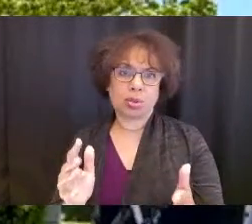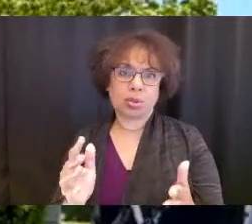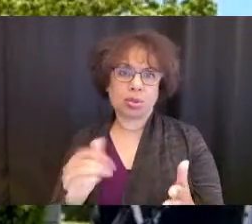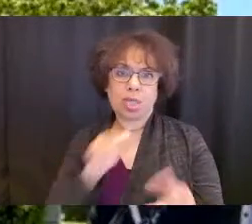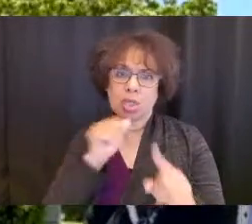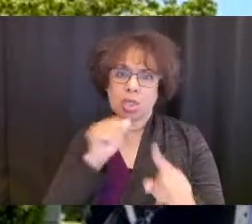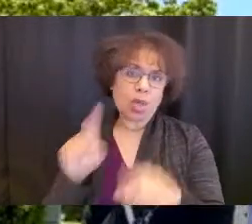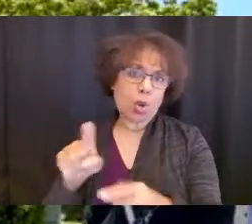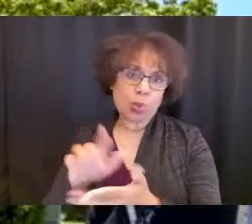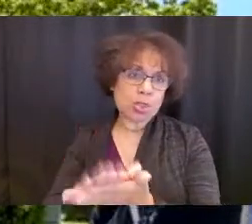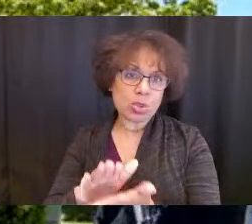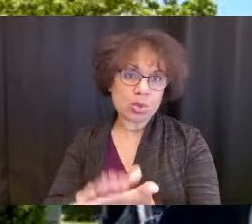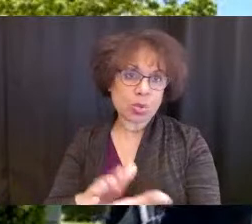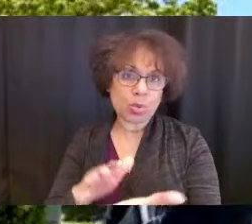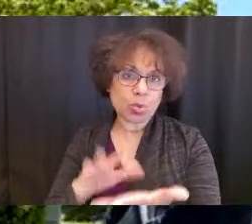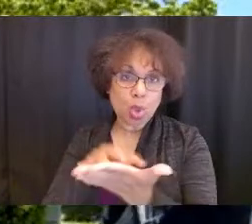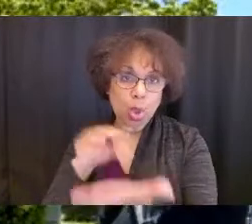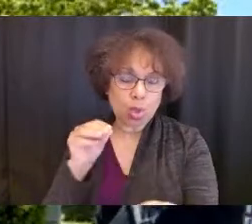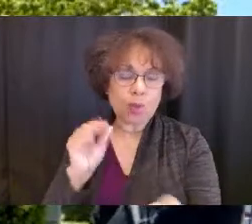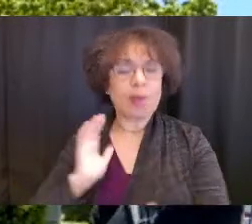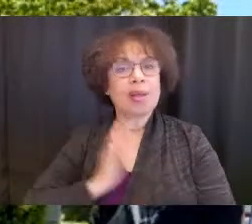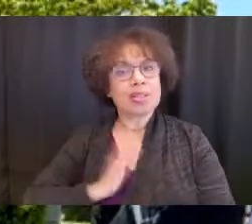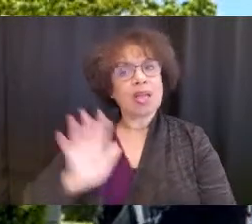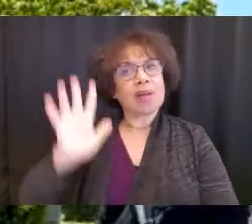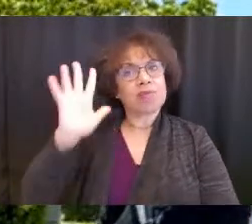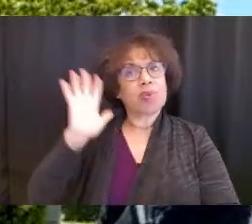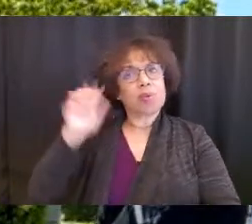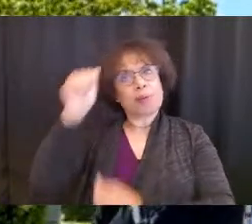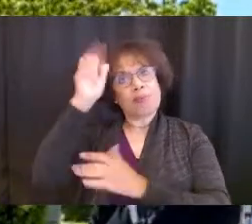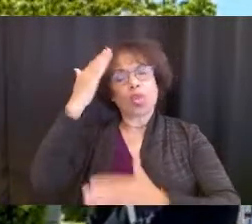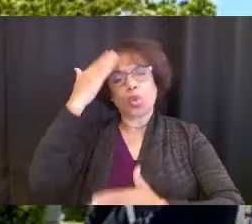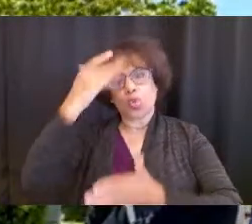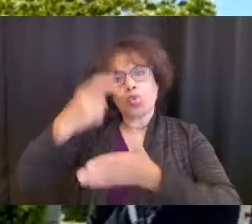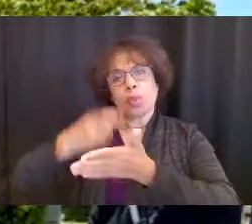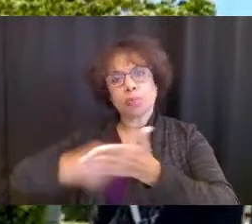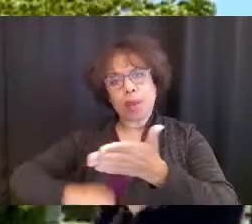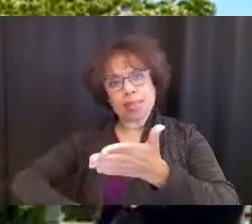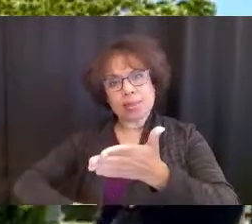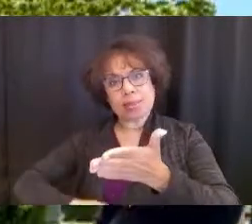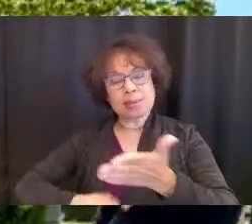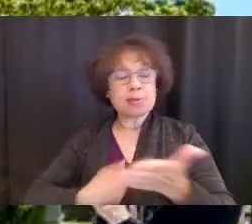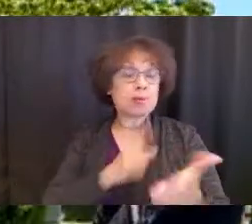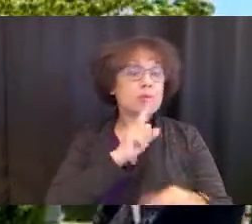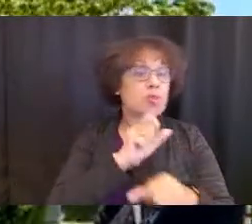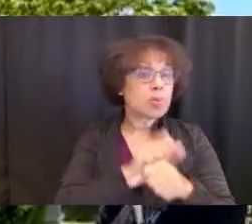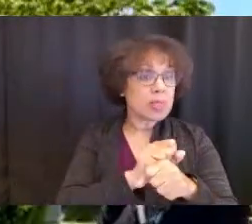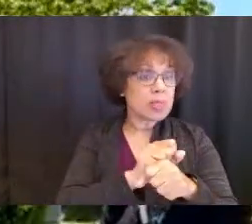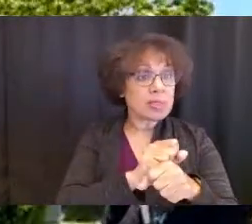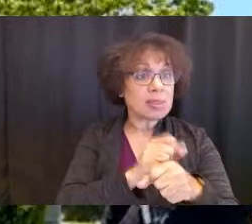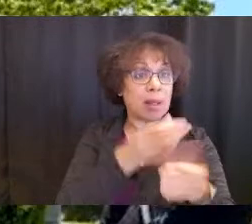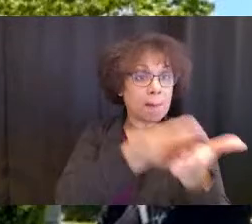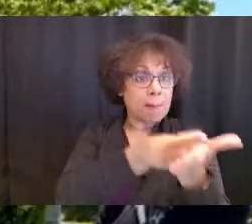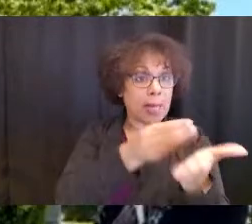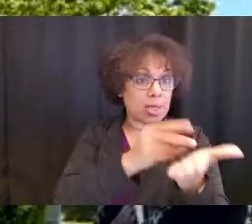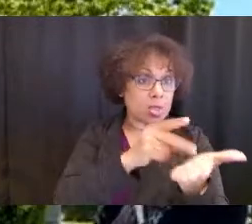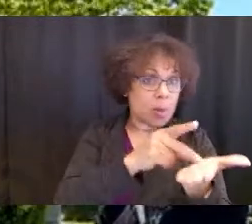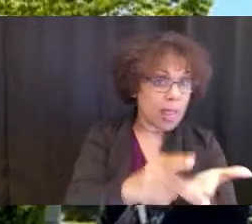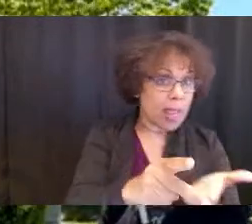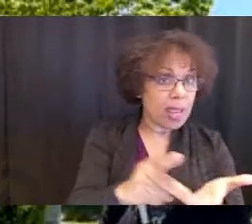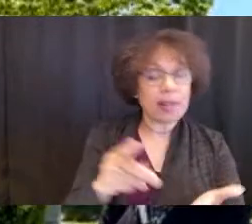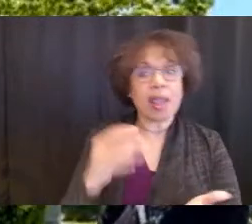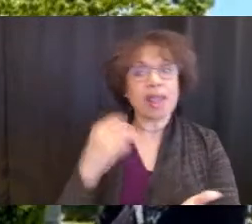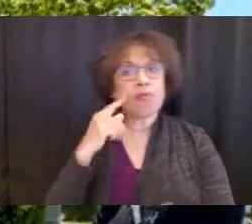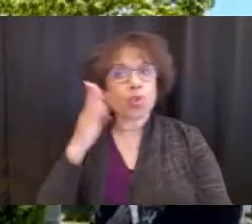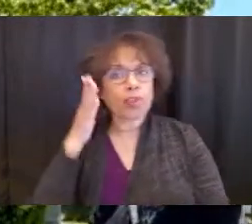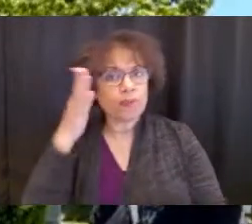it that. So our founding fathers knew the price, literally and figuratively, of education. Public schools were created to